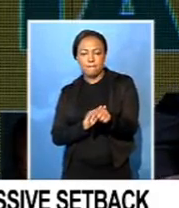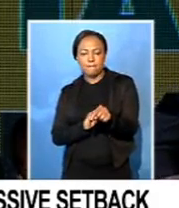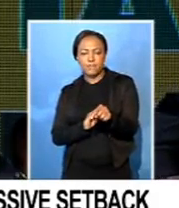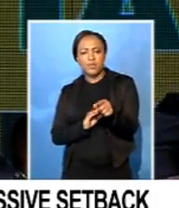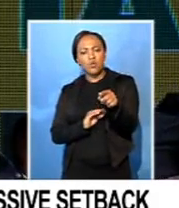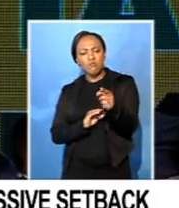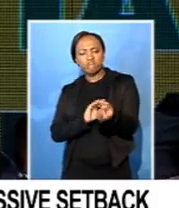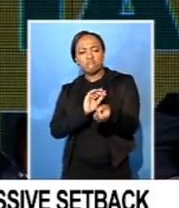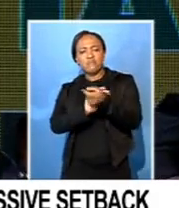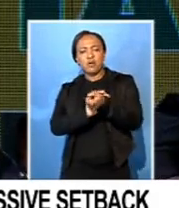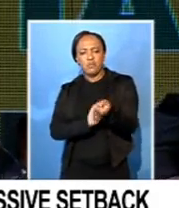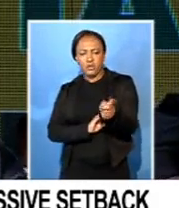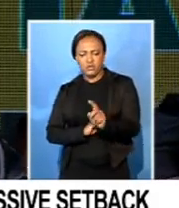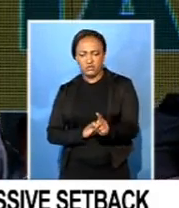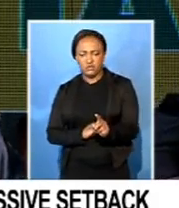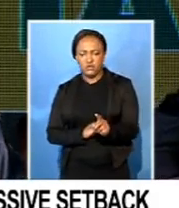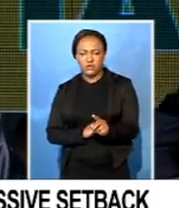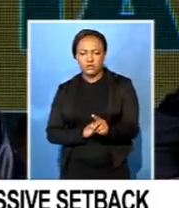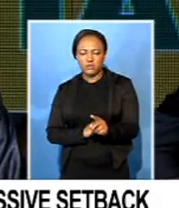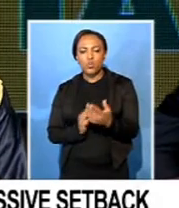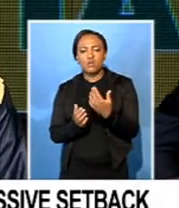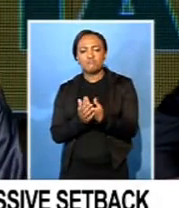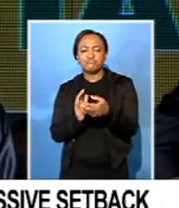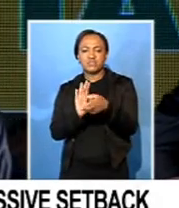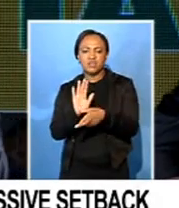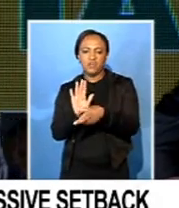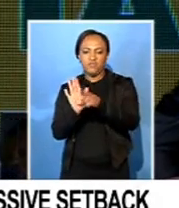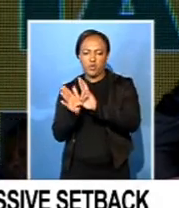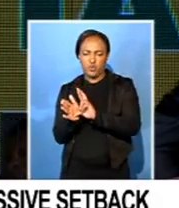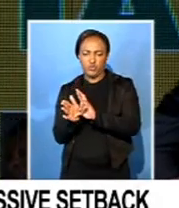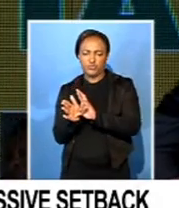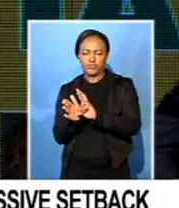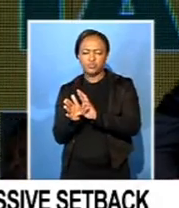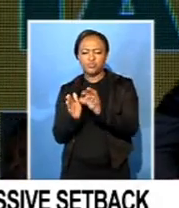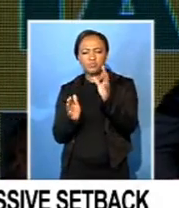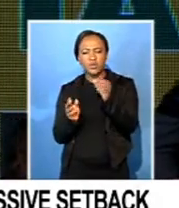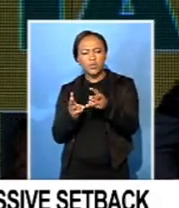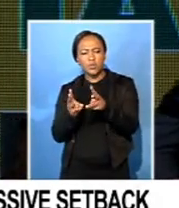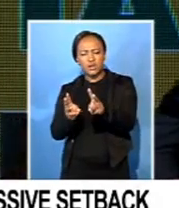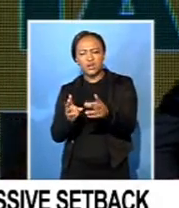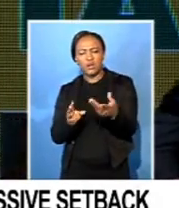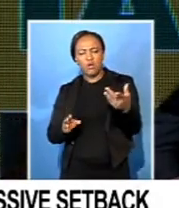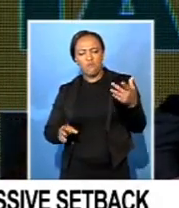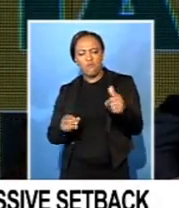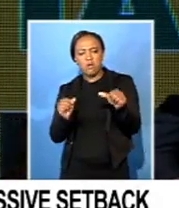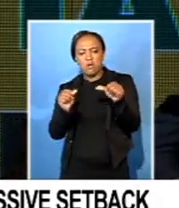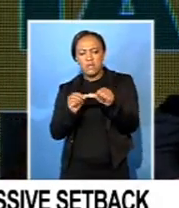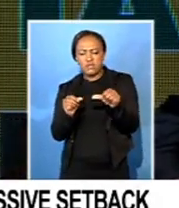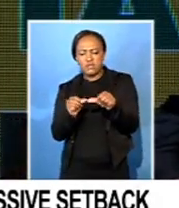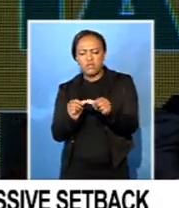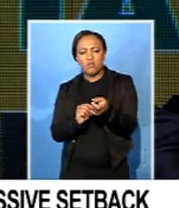an occasion to review the efficacy of this